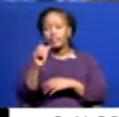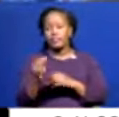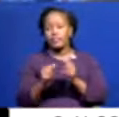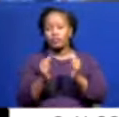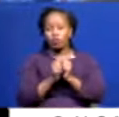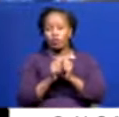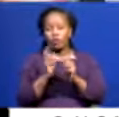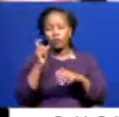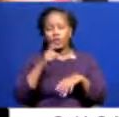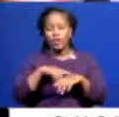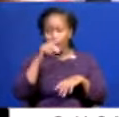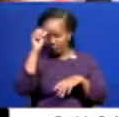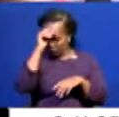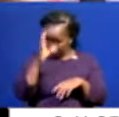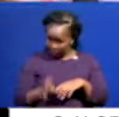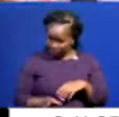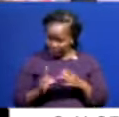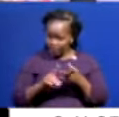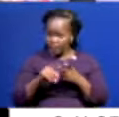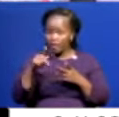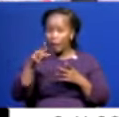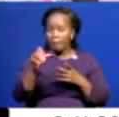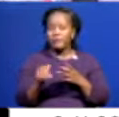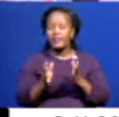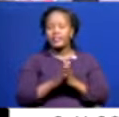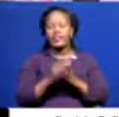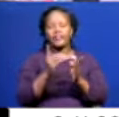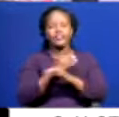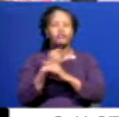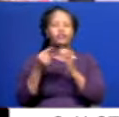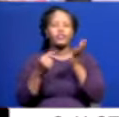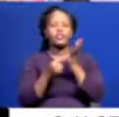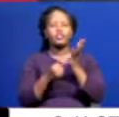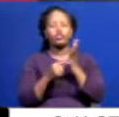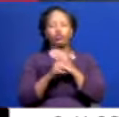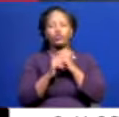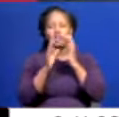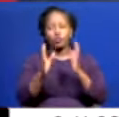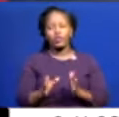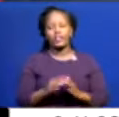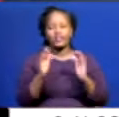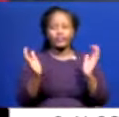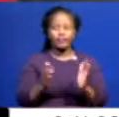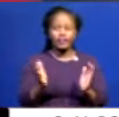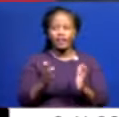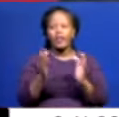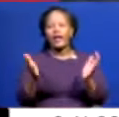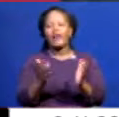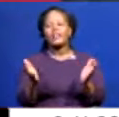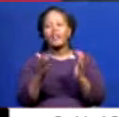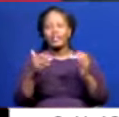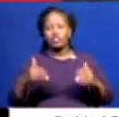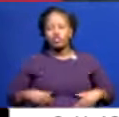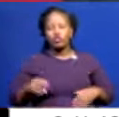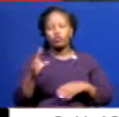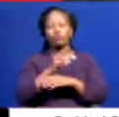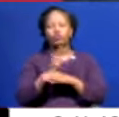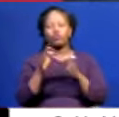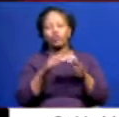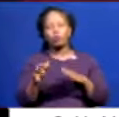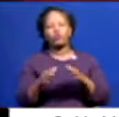governor Cecily Mbarire. His PS and stakeholders in the digital sector encouraged the youths to take up opportunities in the digital